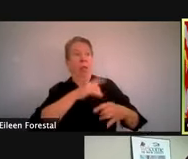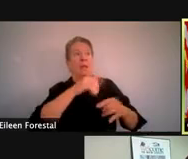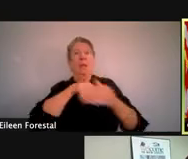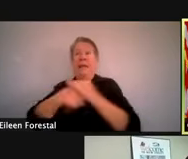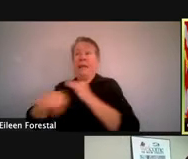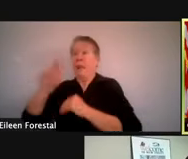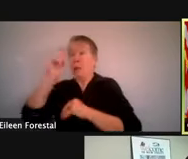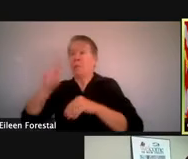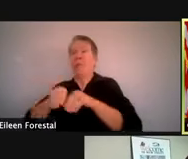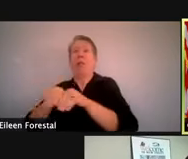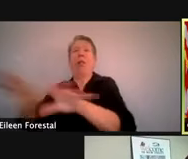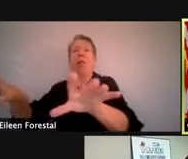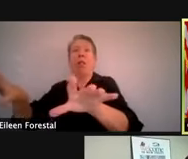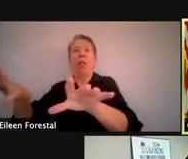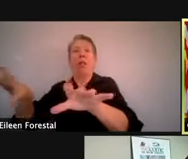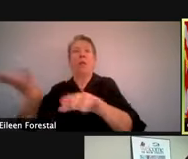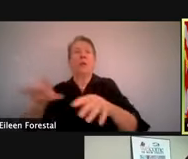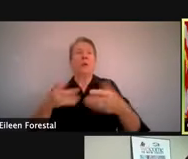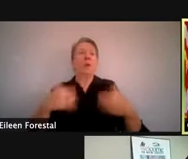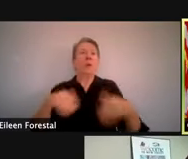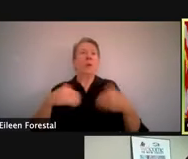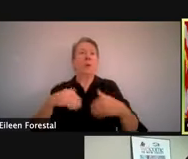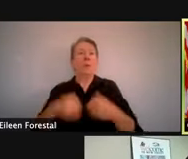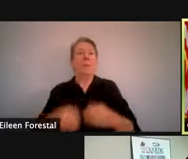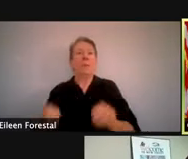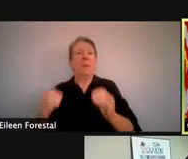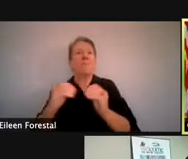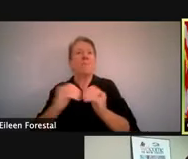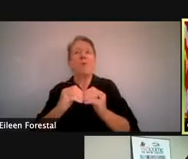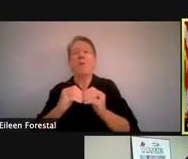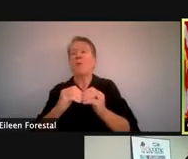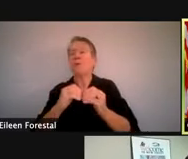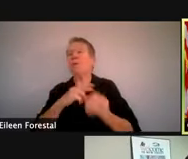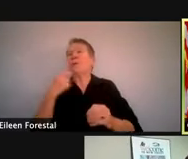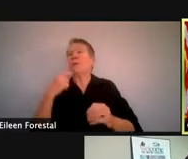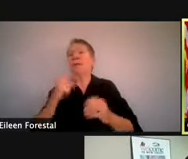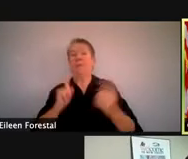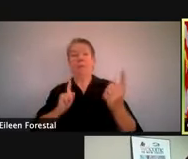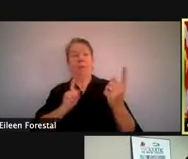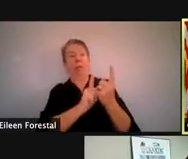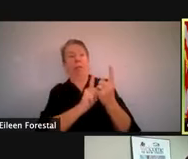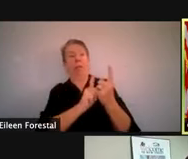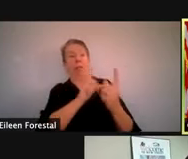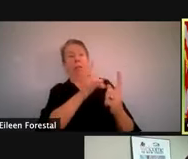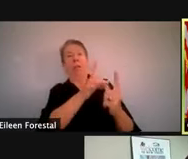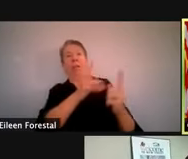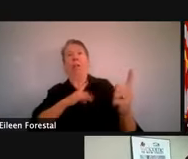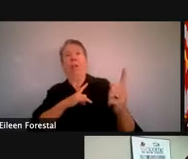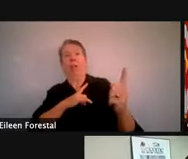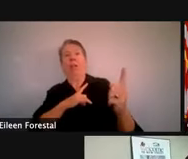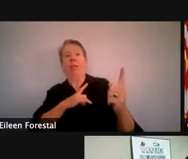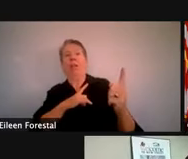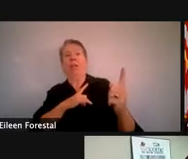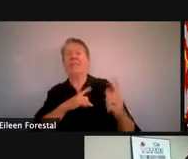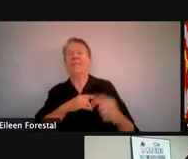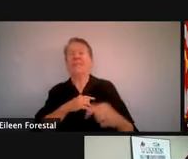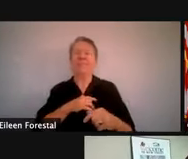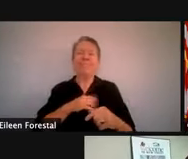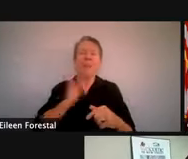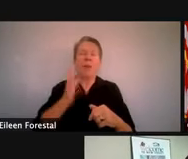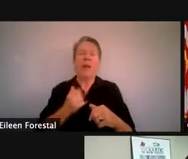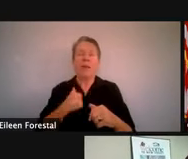increases. So I would expect that unfortunately, the death rate would increase as well. And any comment on